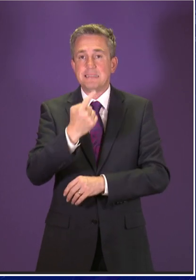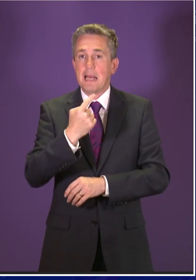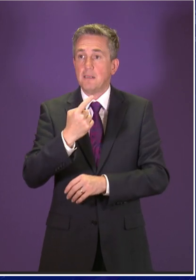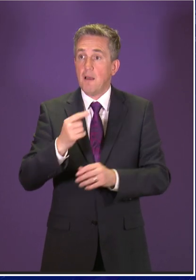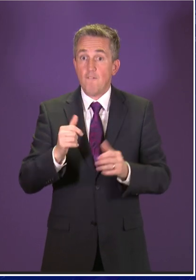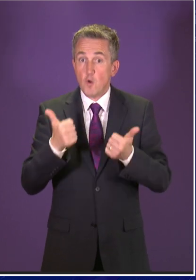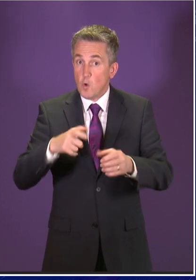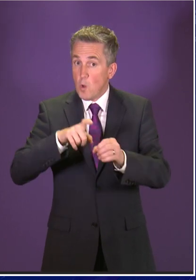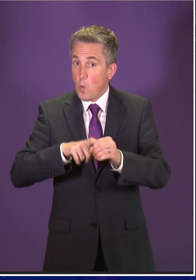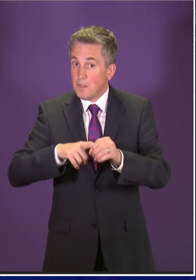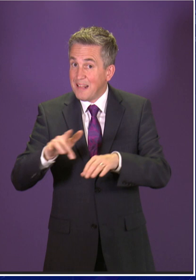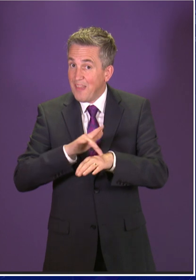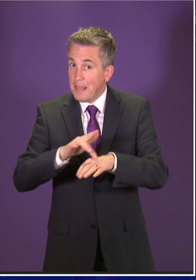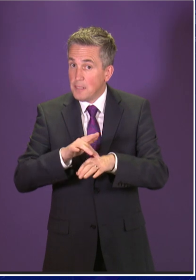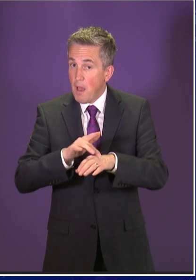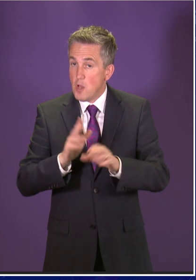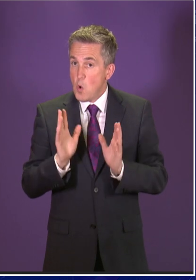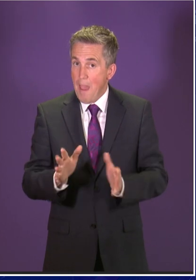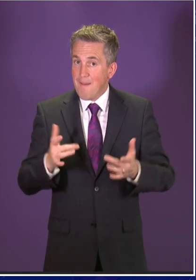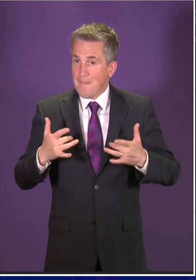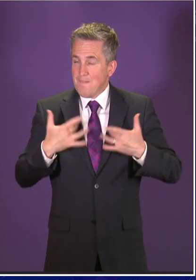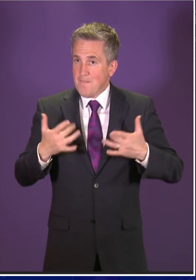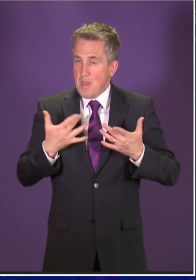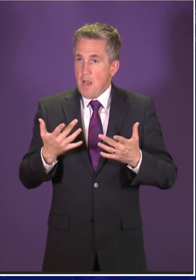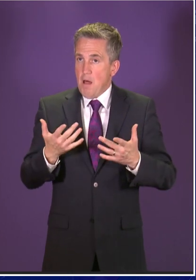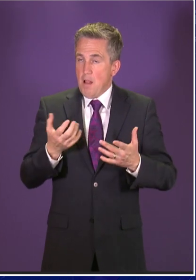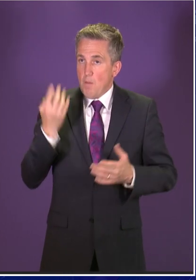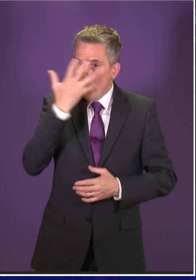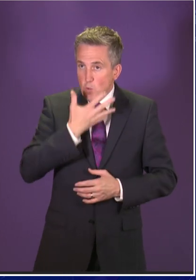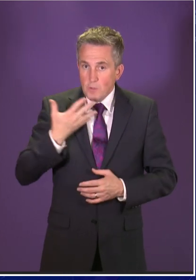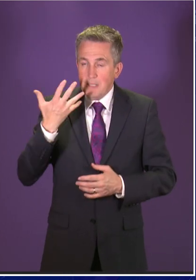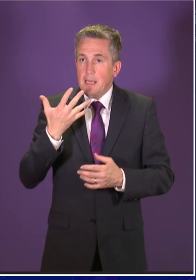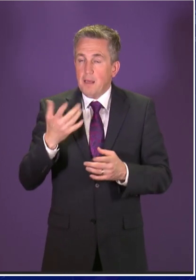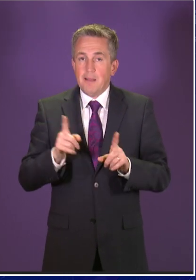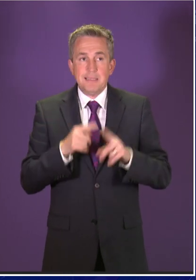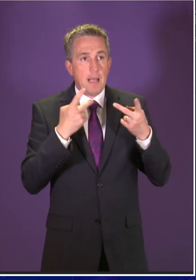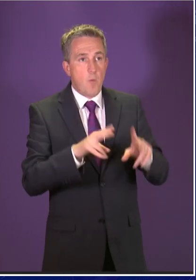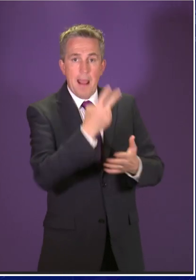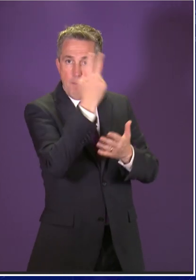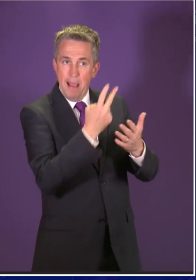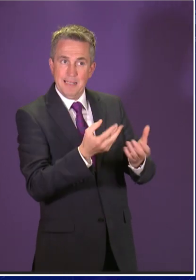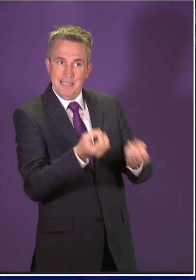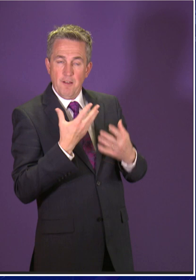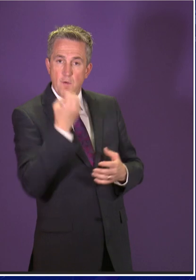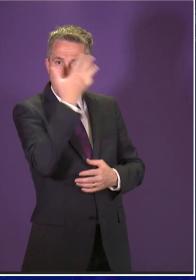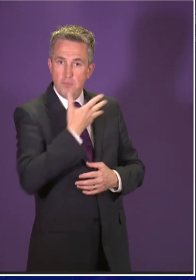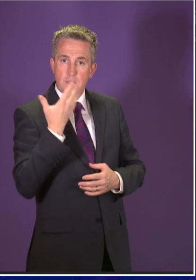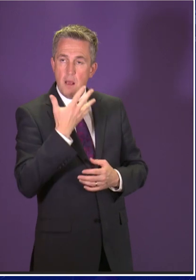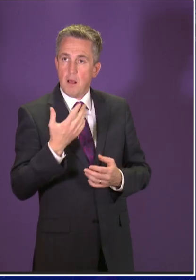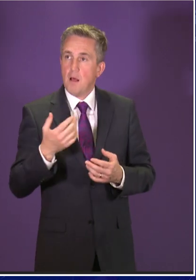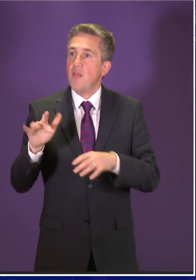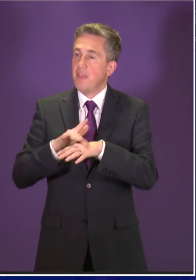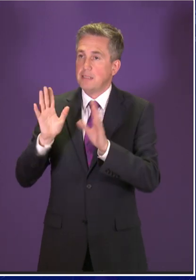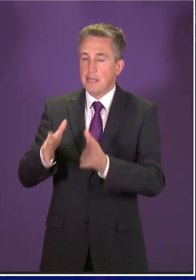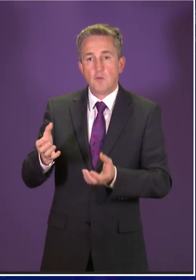be able to evoke similar senses of beauty as great poetry and paintings do, with comparable